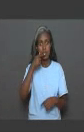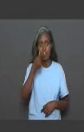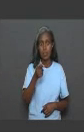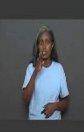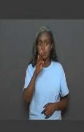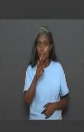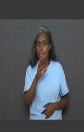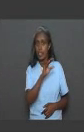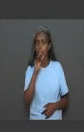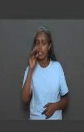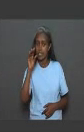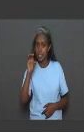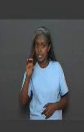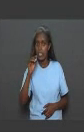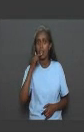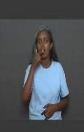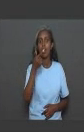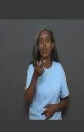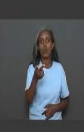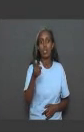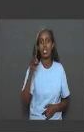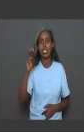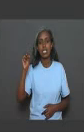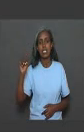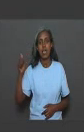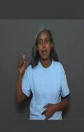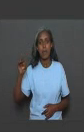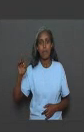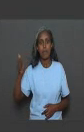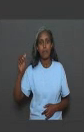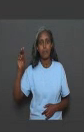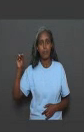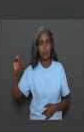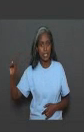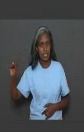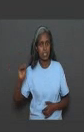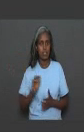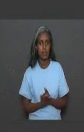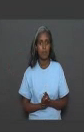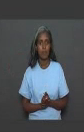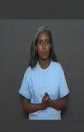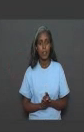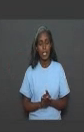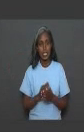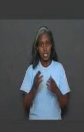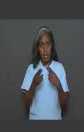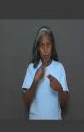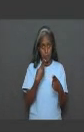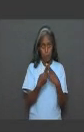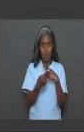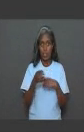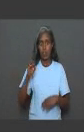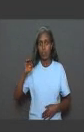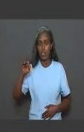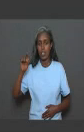terms, B and C, are called the means. The